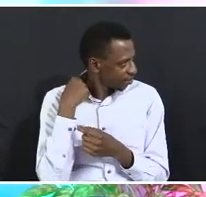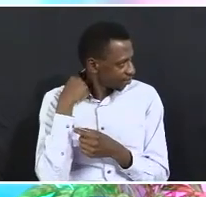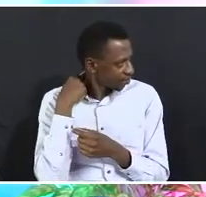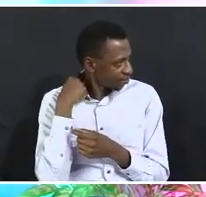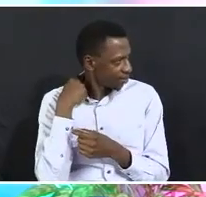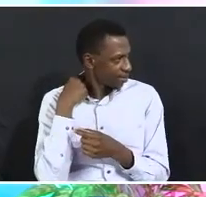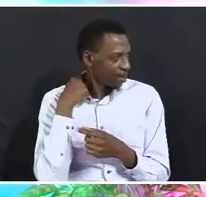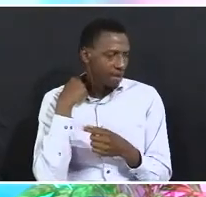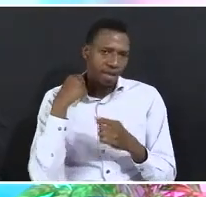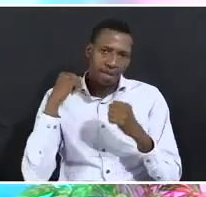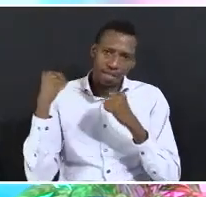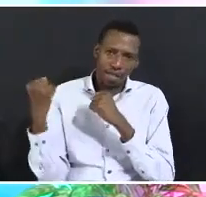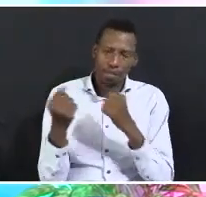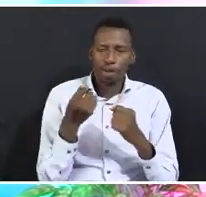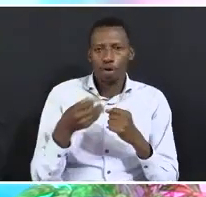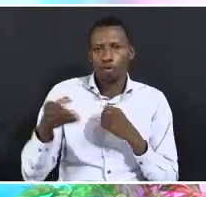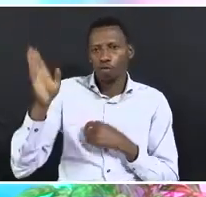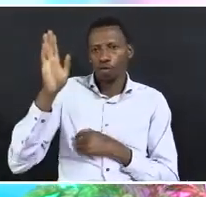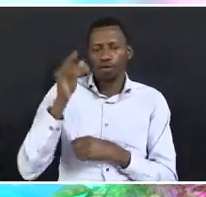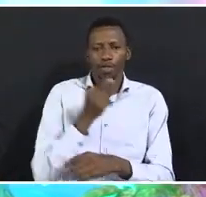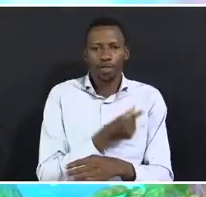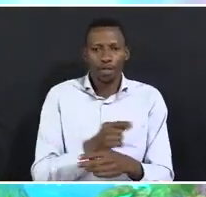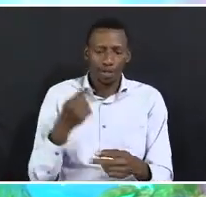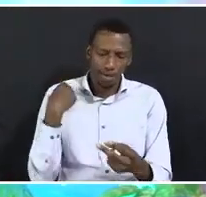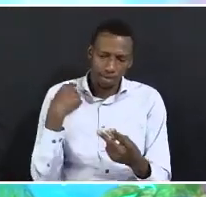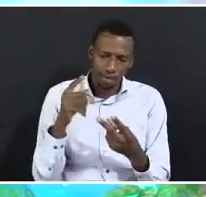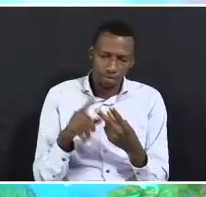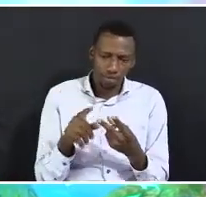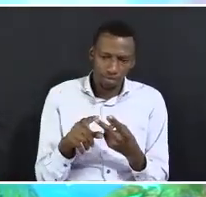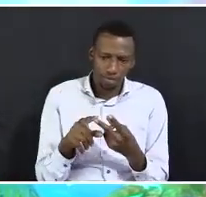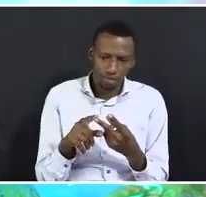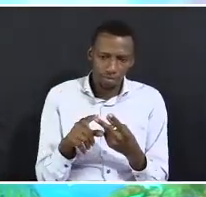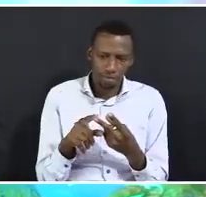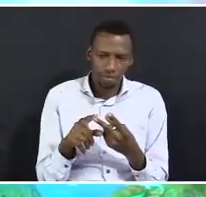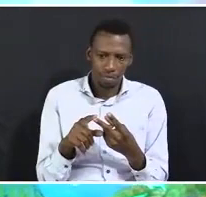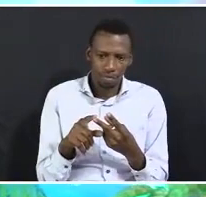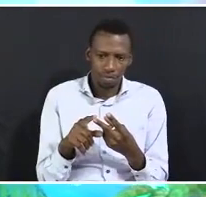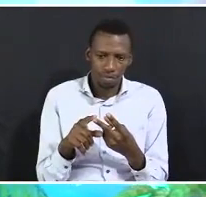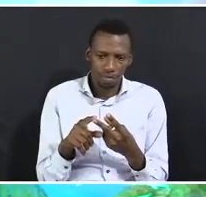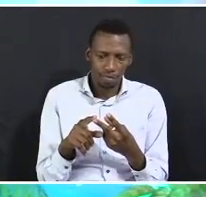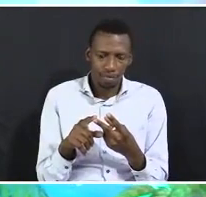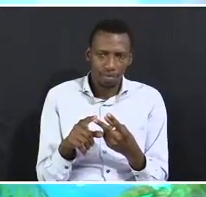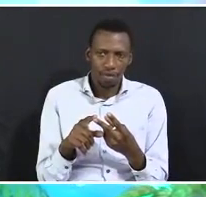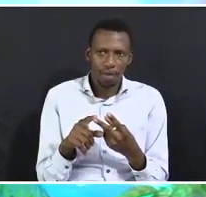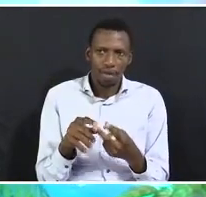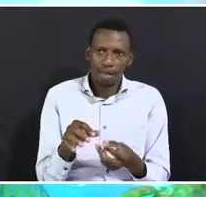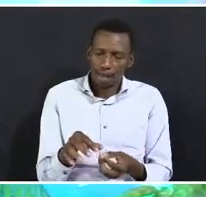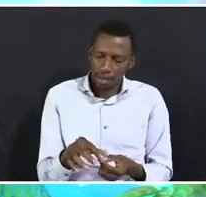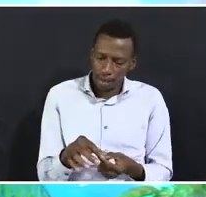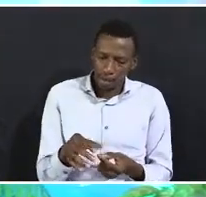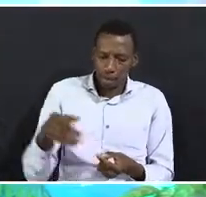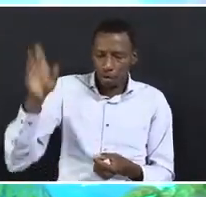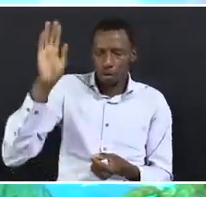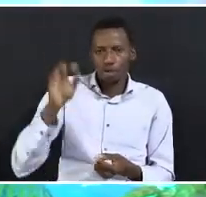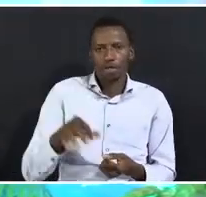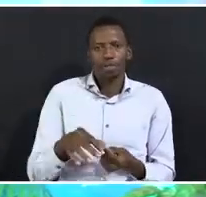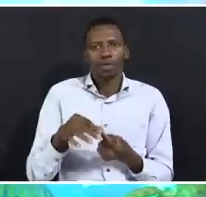The power of God's what? Number two, the particularity of who? You see,